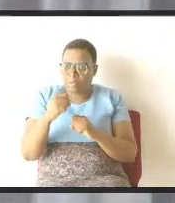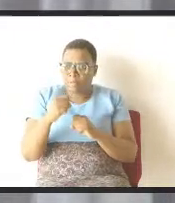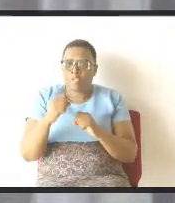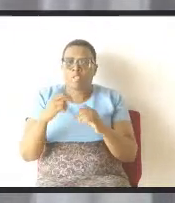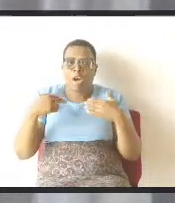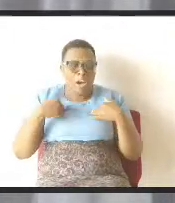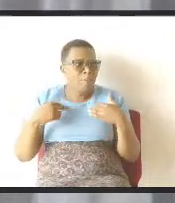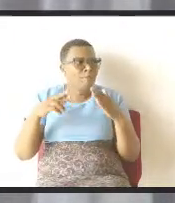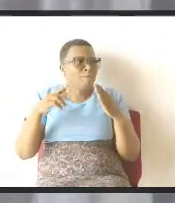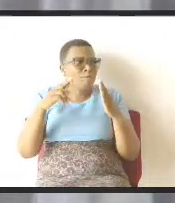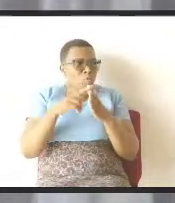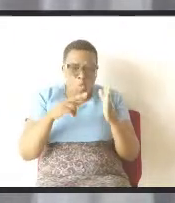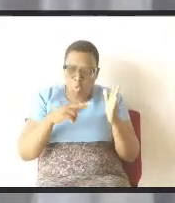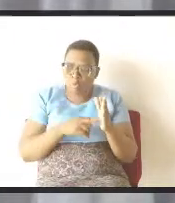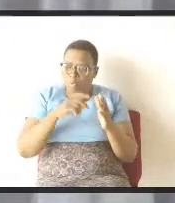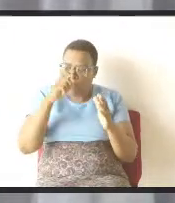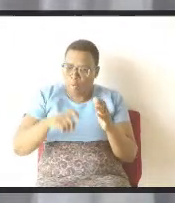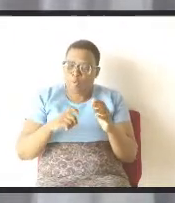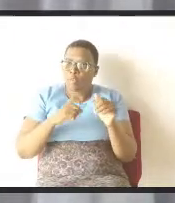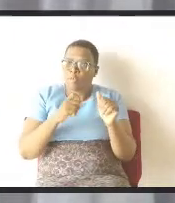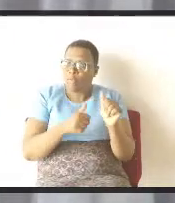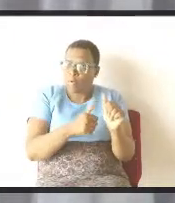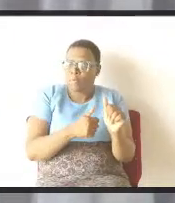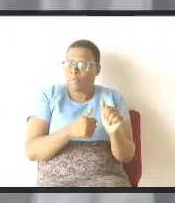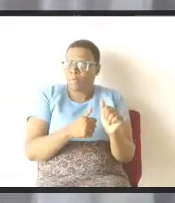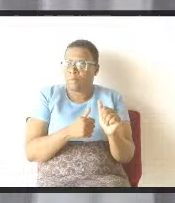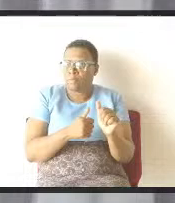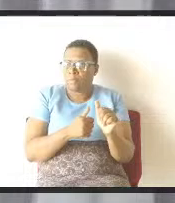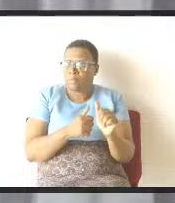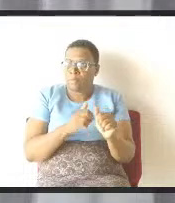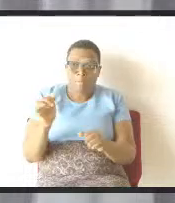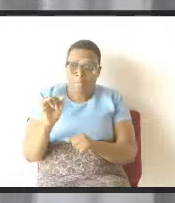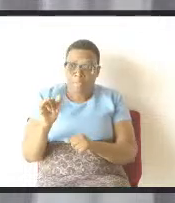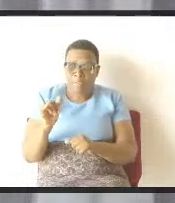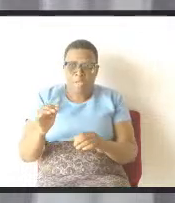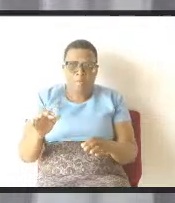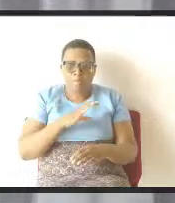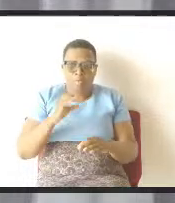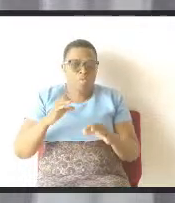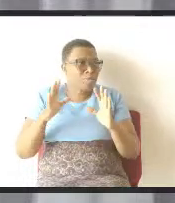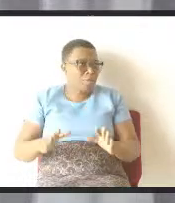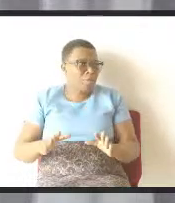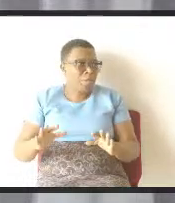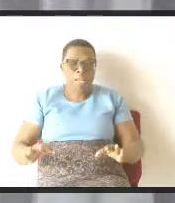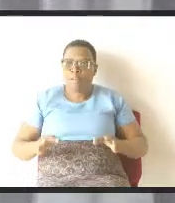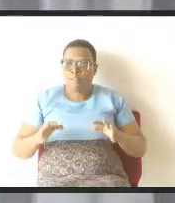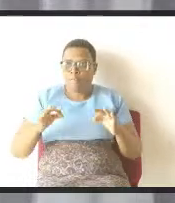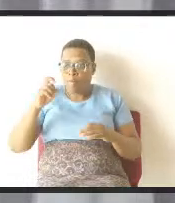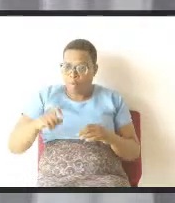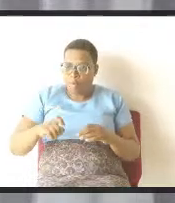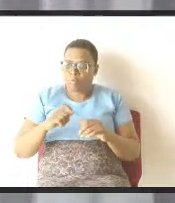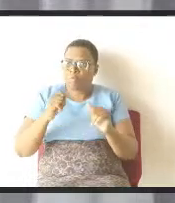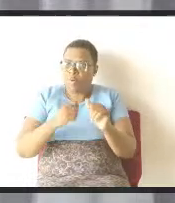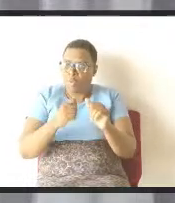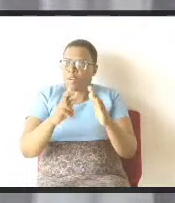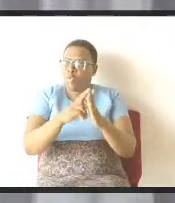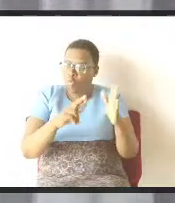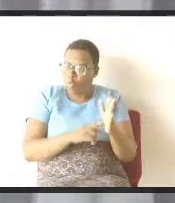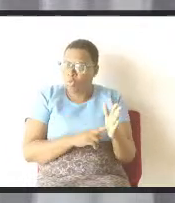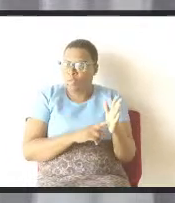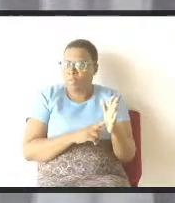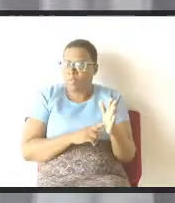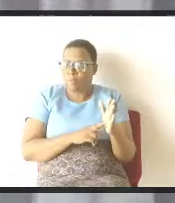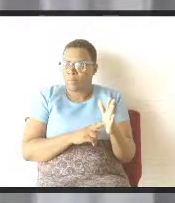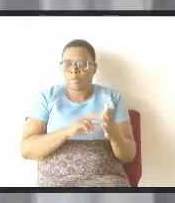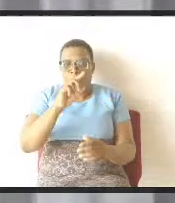to follow the rules. For his timely declaration in